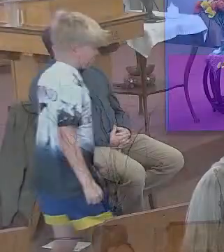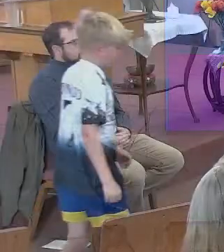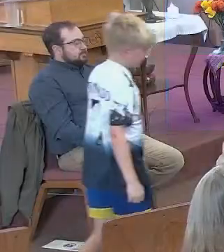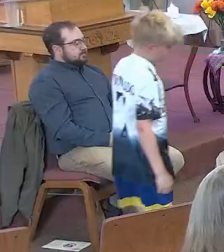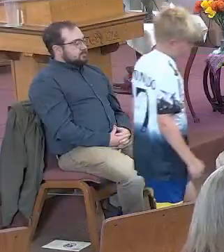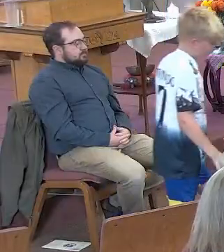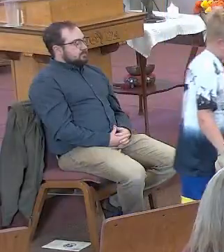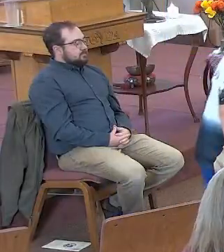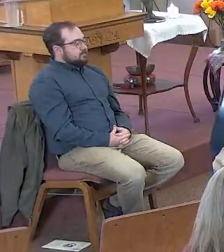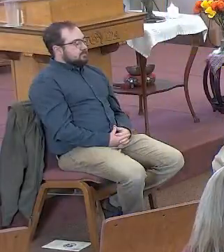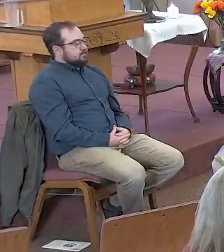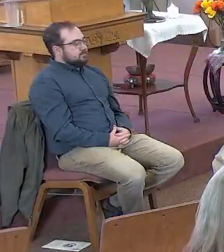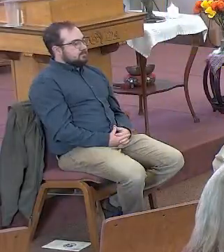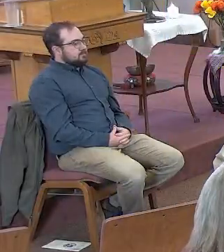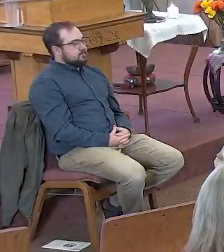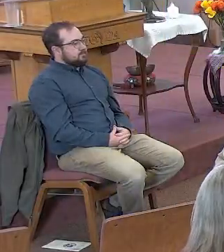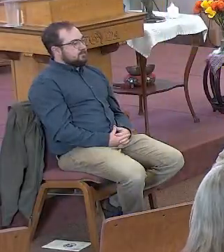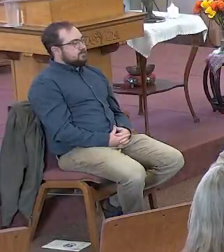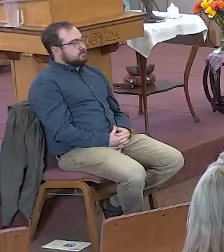Good